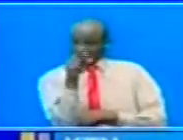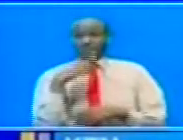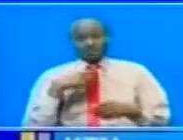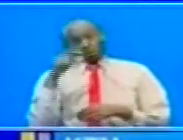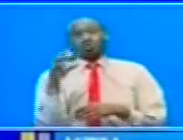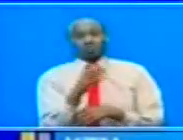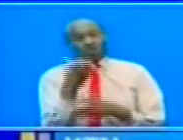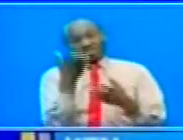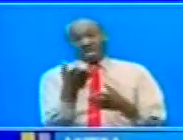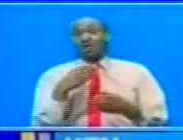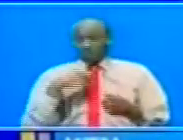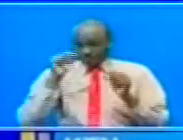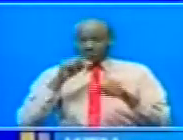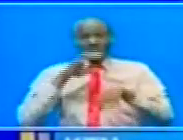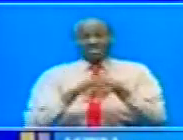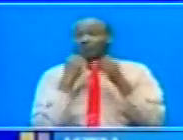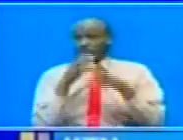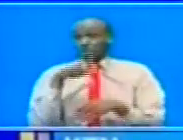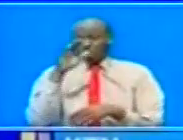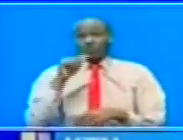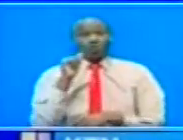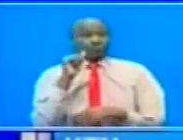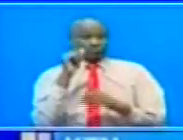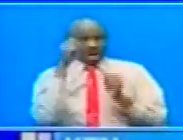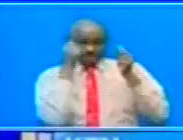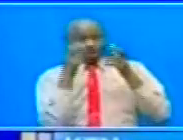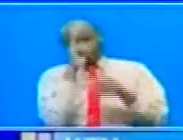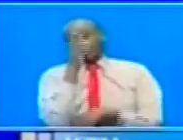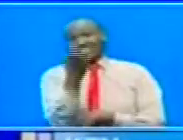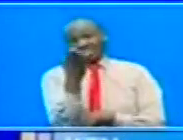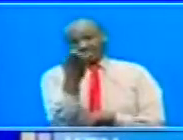details on that from the authorities and shall be giving you the details as soon as we get them.